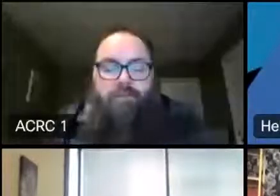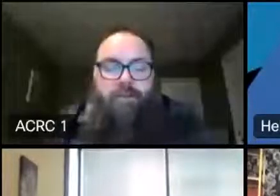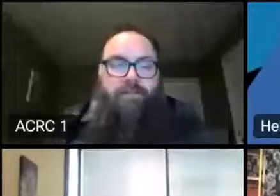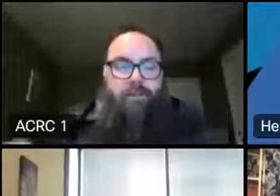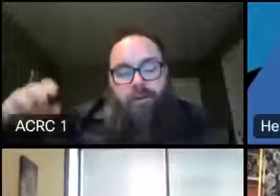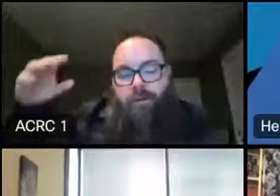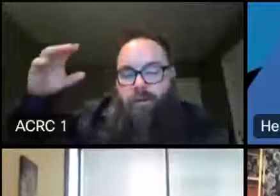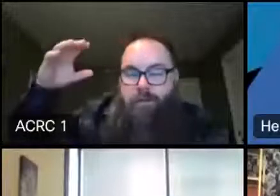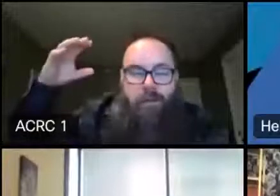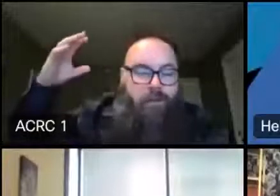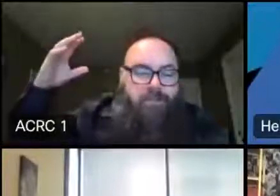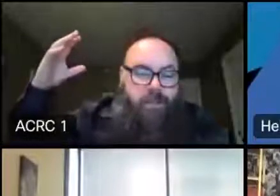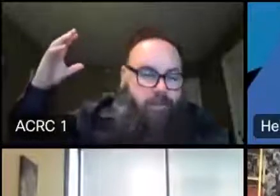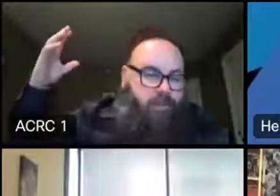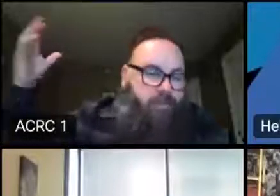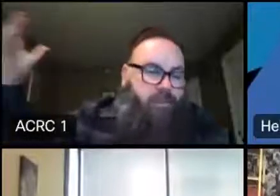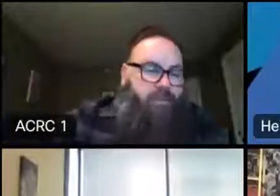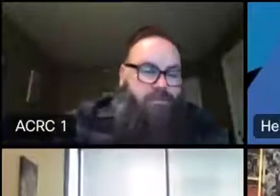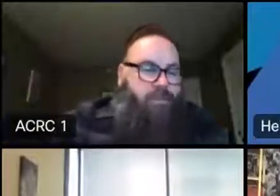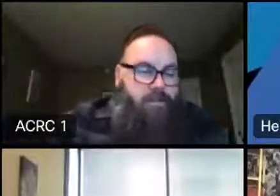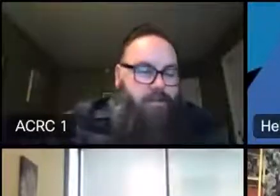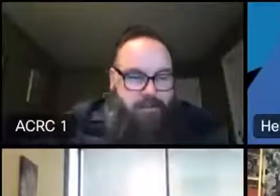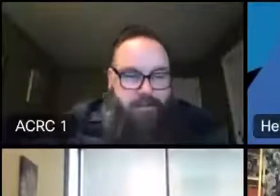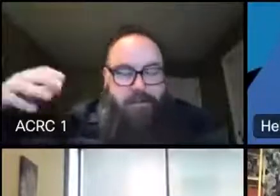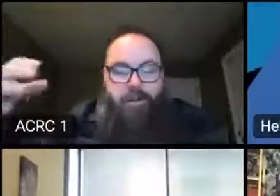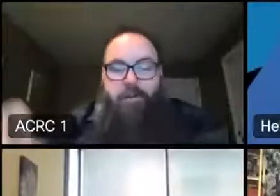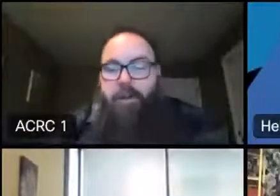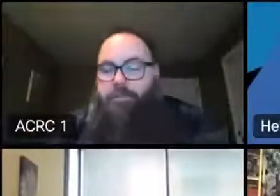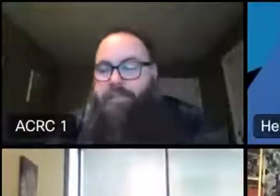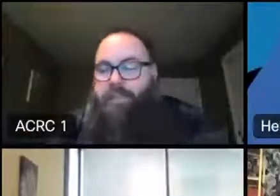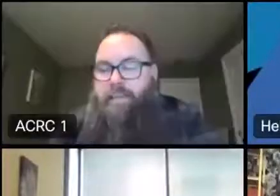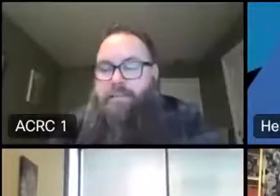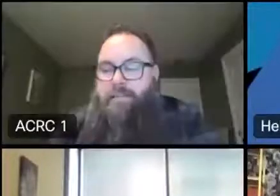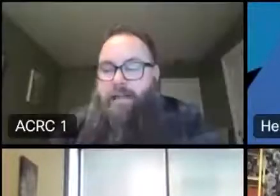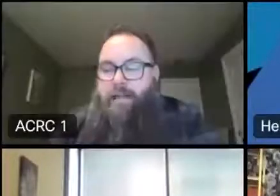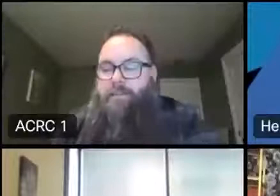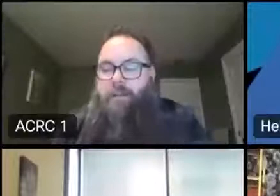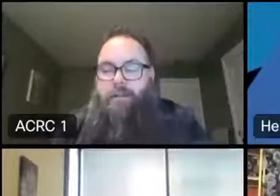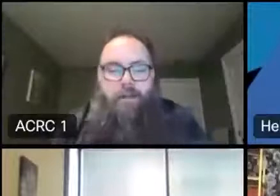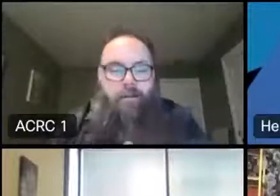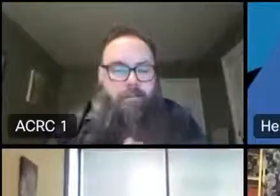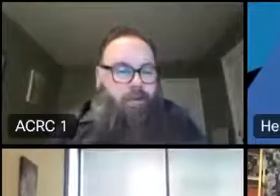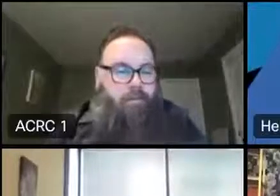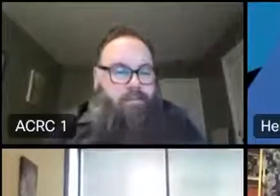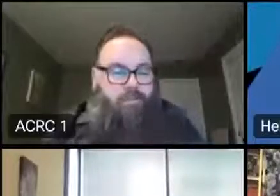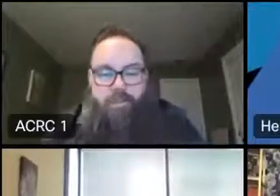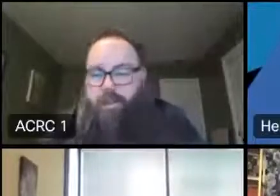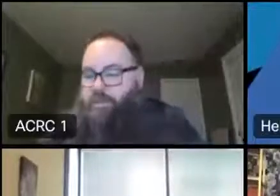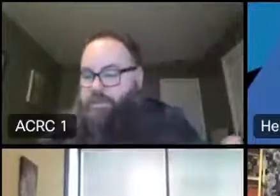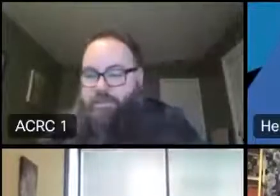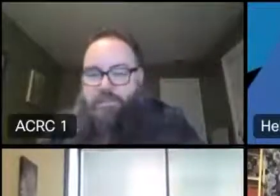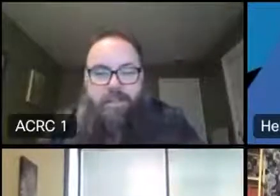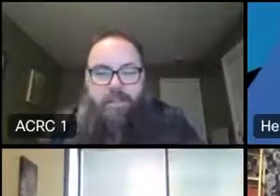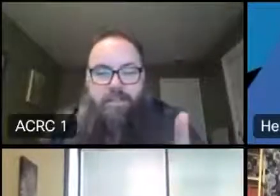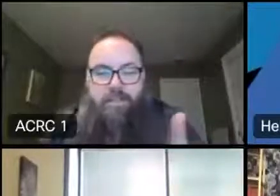great opportunities for knowledge that we get from other regional centers, here and from DDS. I did want to, and I'm going to jump over to